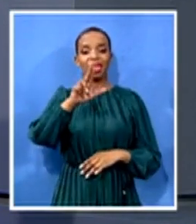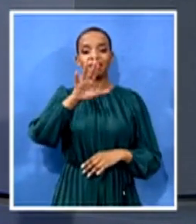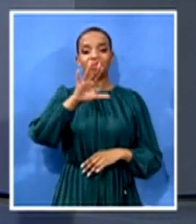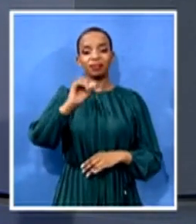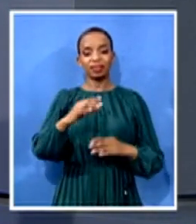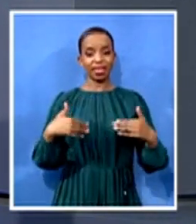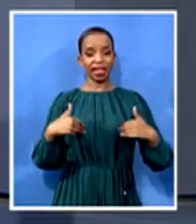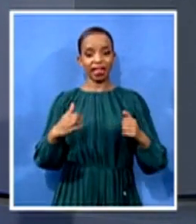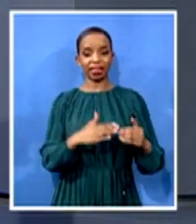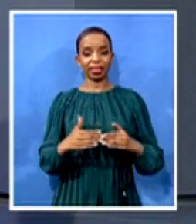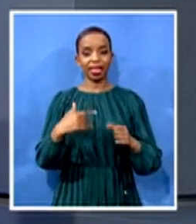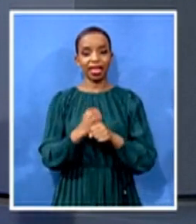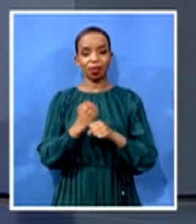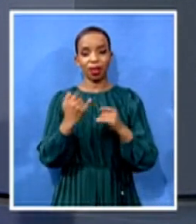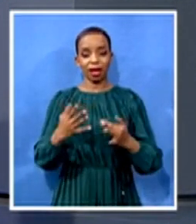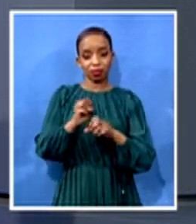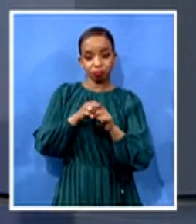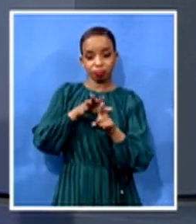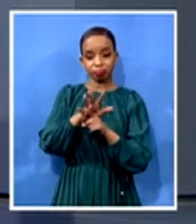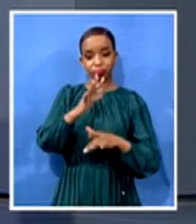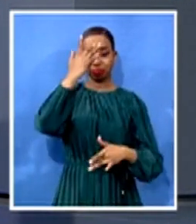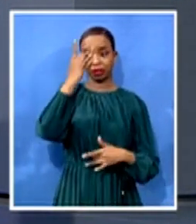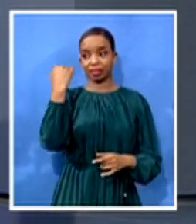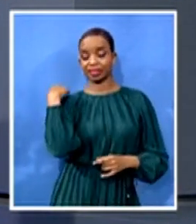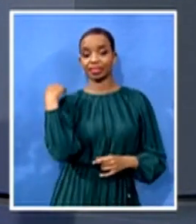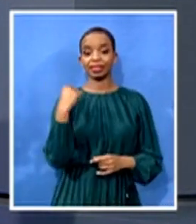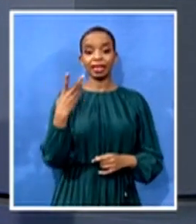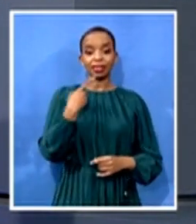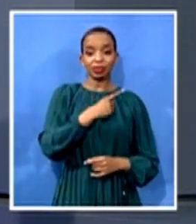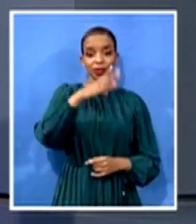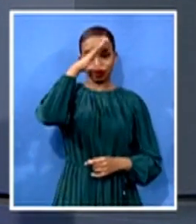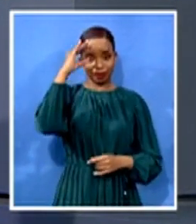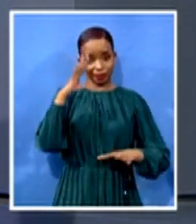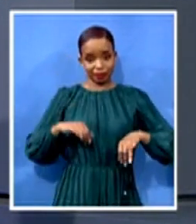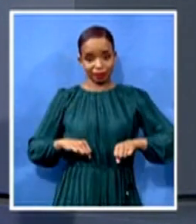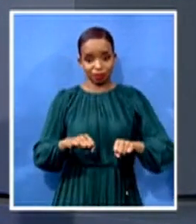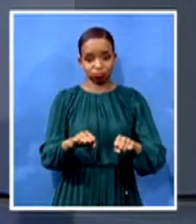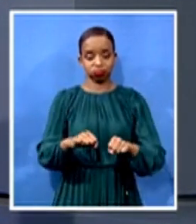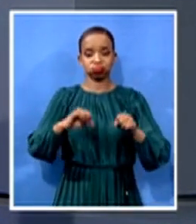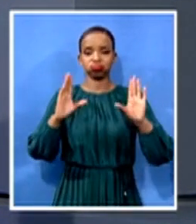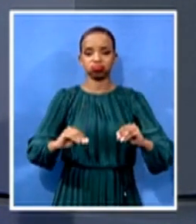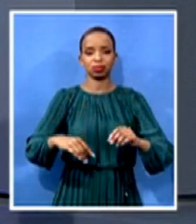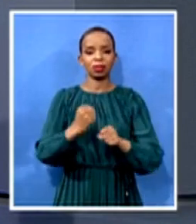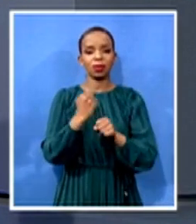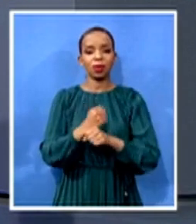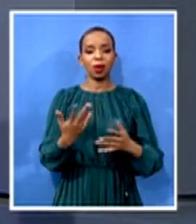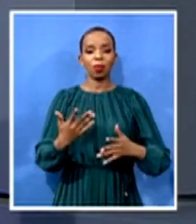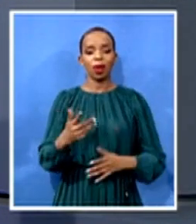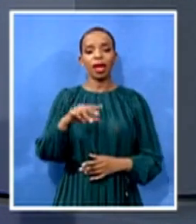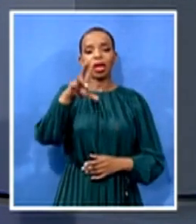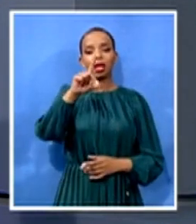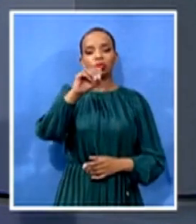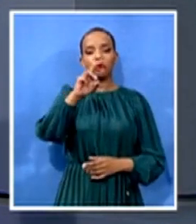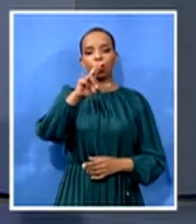doctors, nurses and cleaning staff and porters downed tools at Port Elizabeth Dora Nginza Hospital. The Eastern Cape Coronavirus